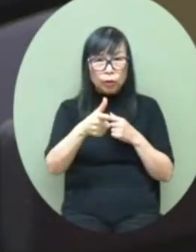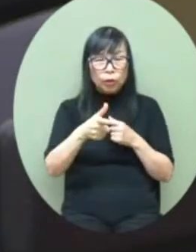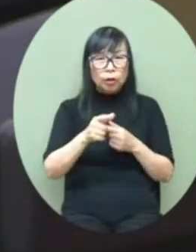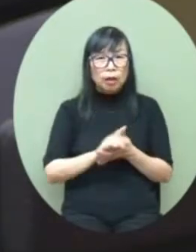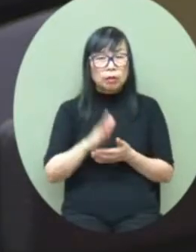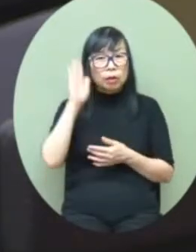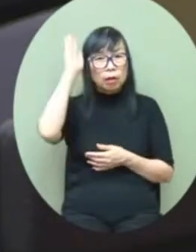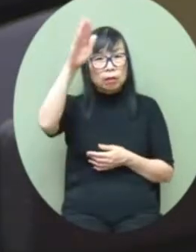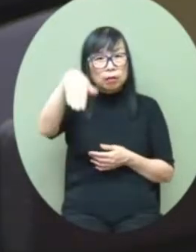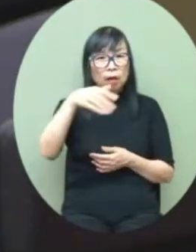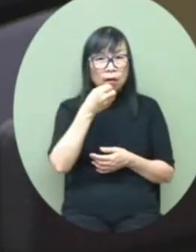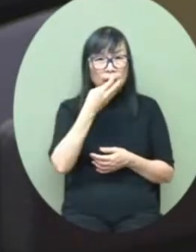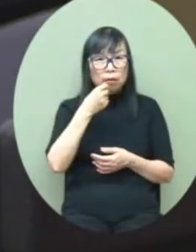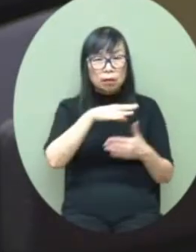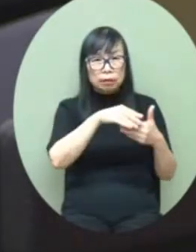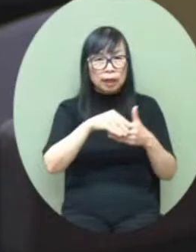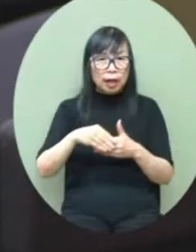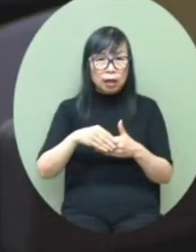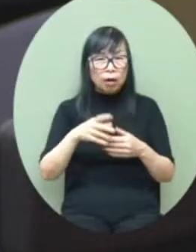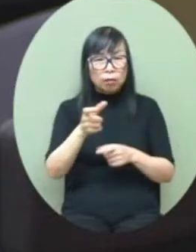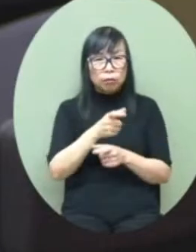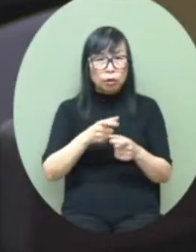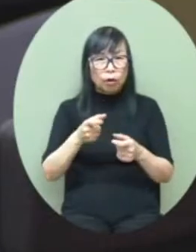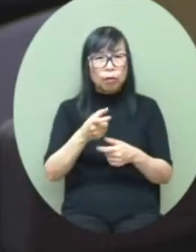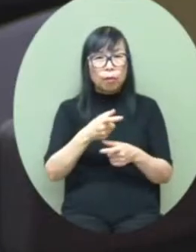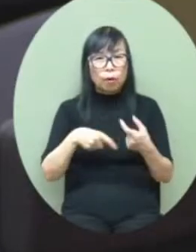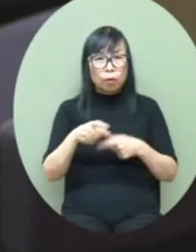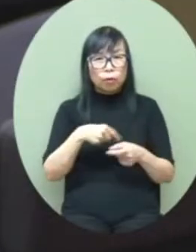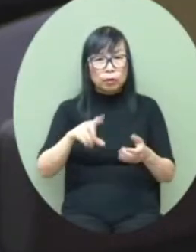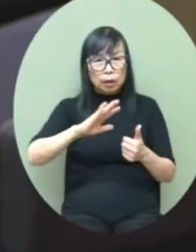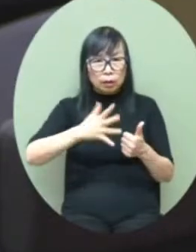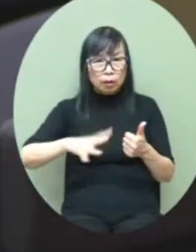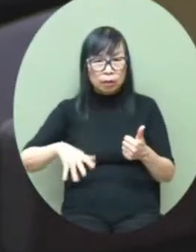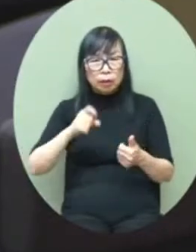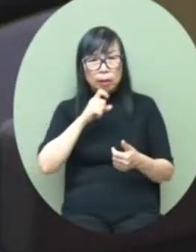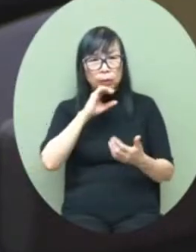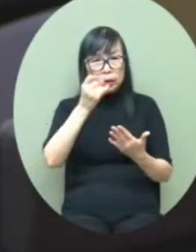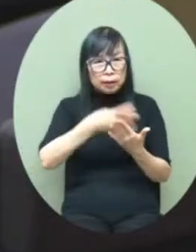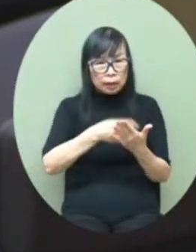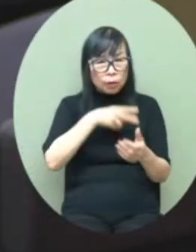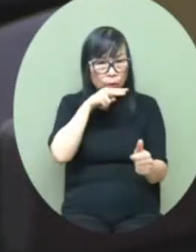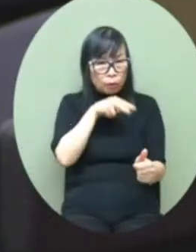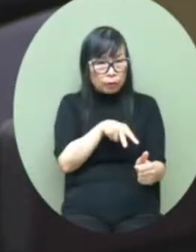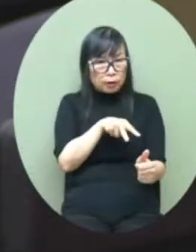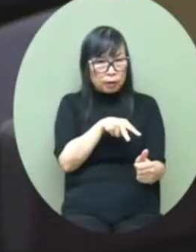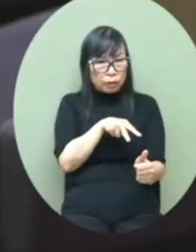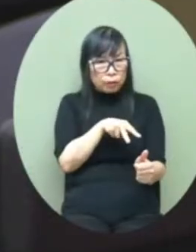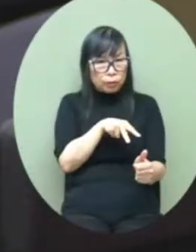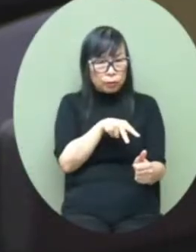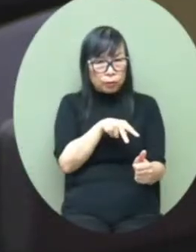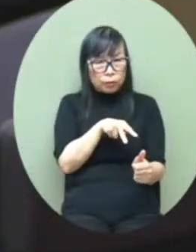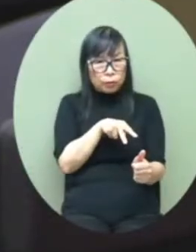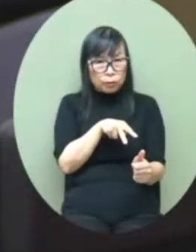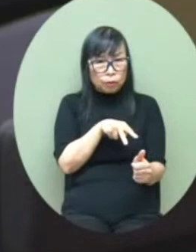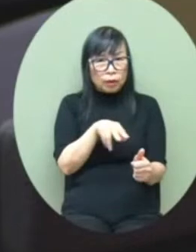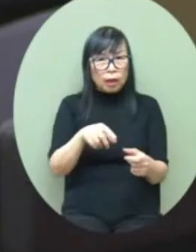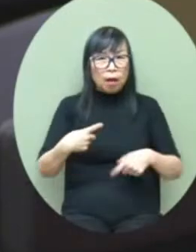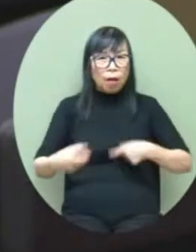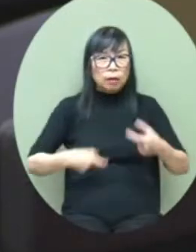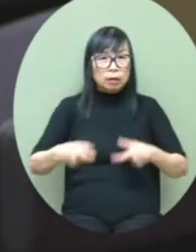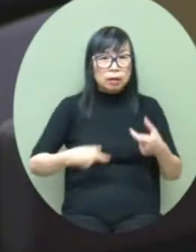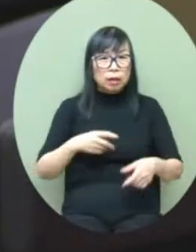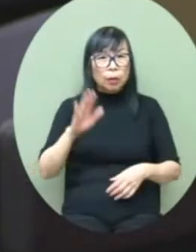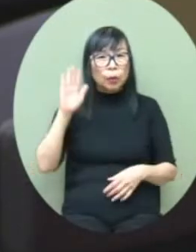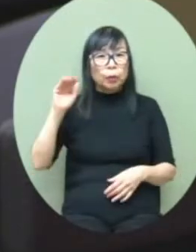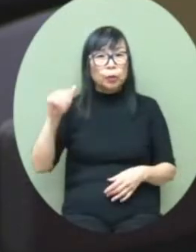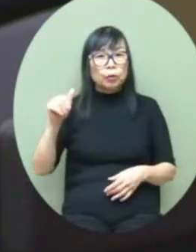system should have a control, such as maybe adding the pay fare to $3 so to reduce the government's